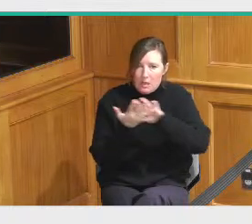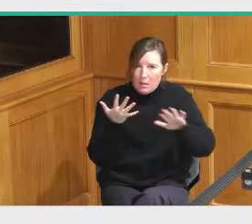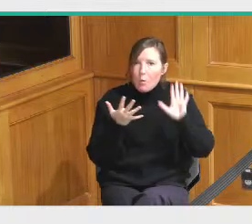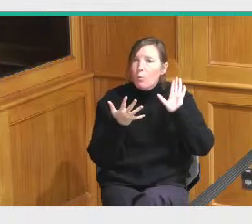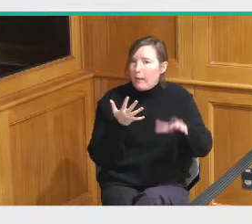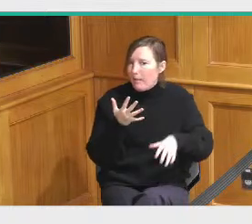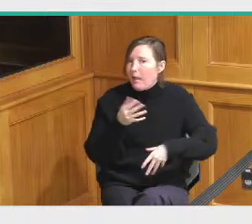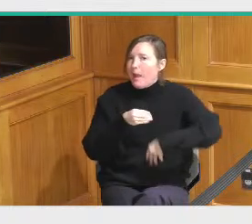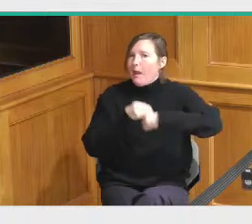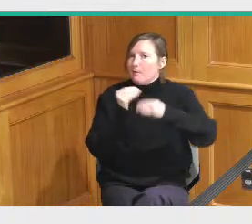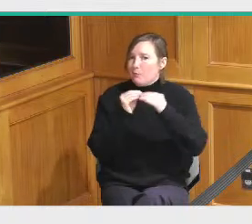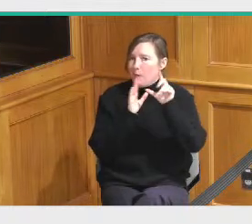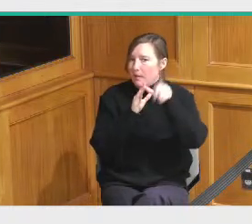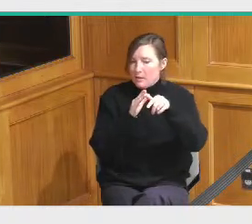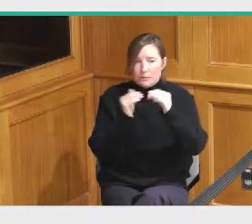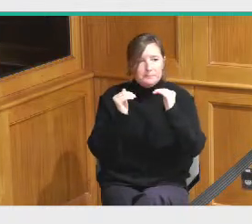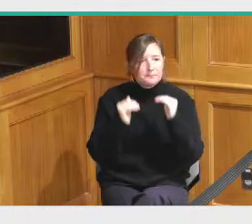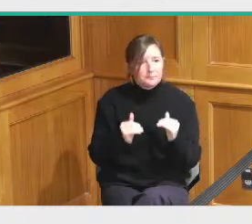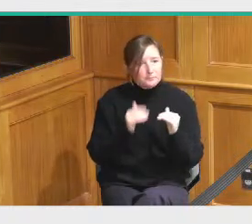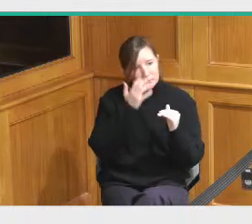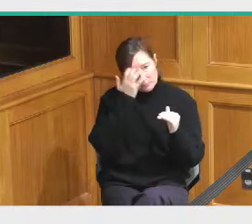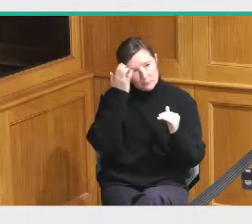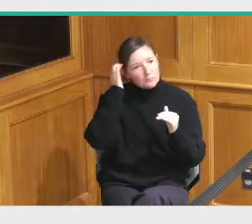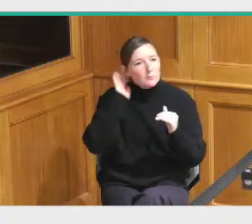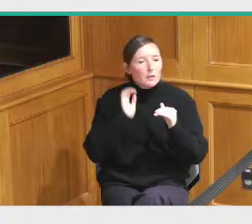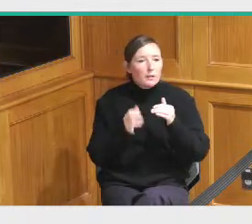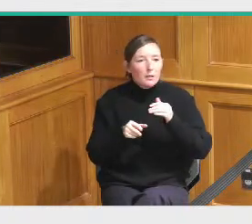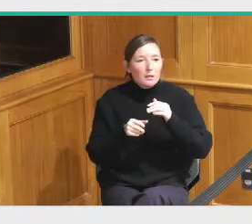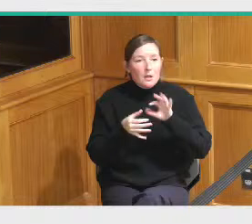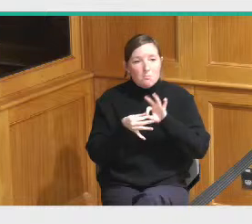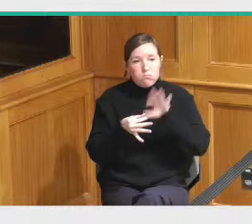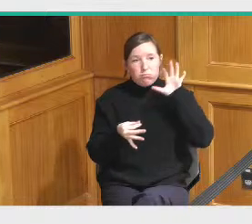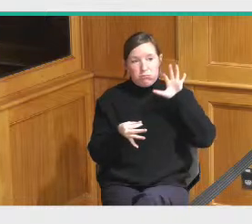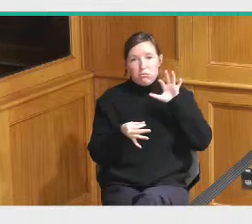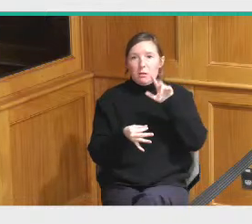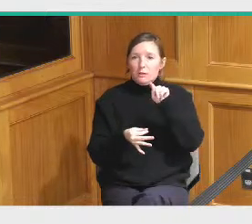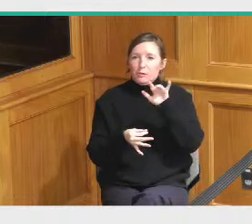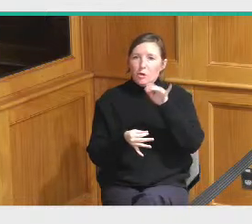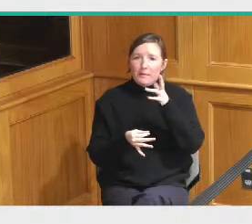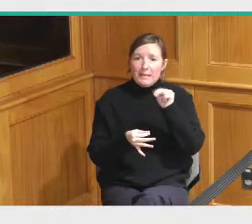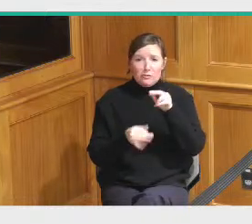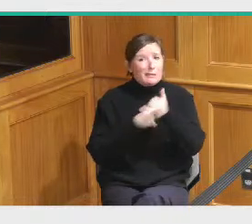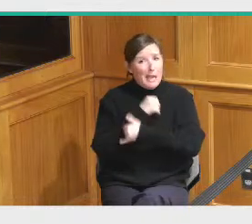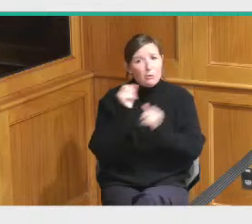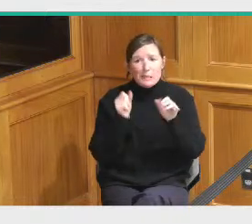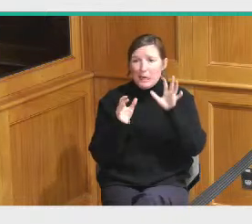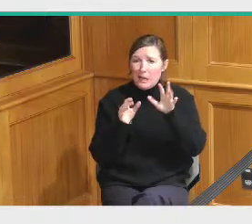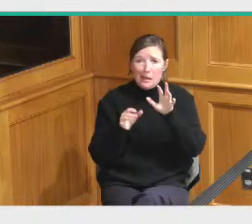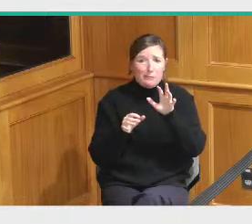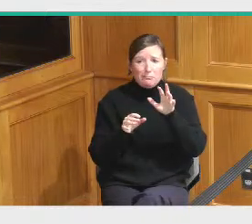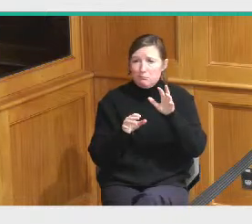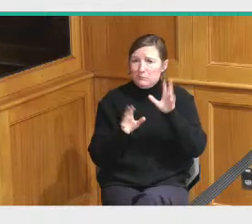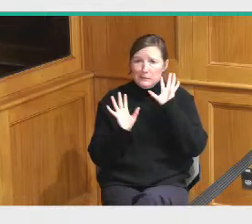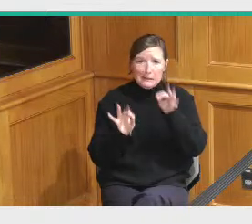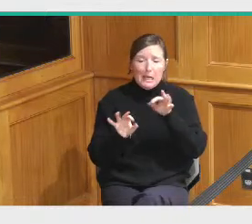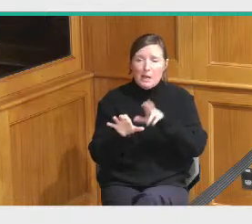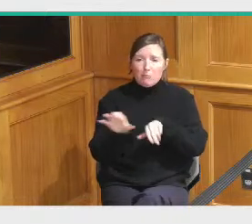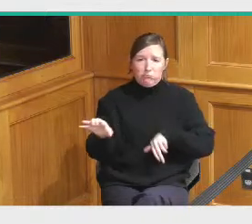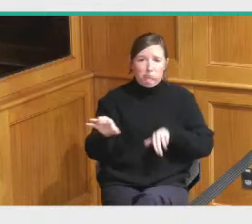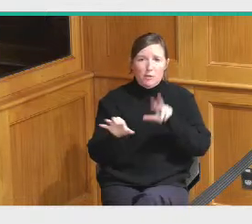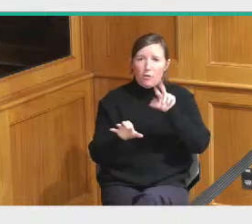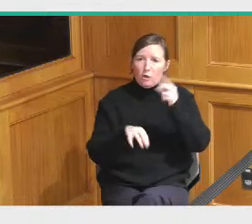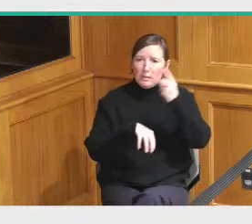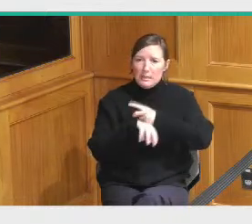In terms of termination, the county can withdraw from this agreement upon 30 days notice up until the point that either